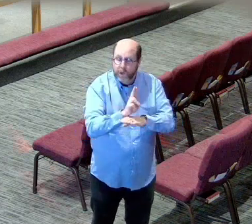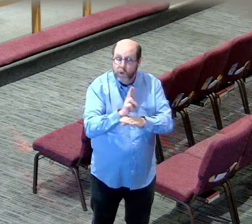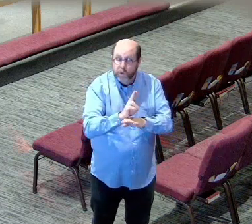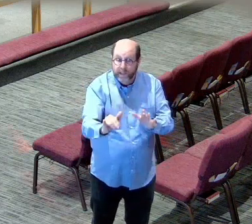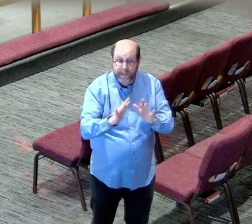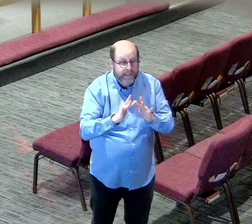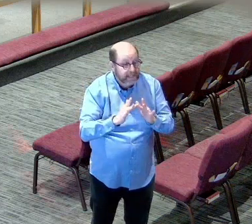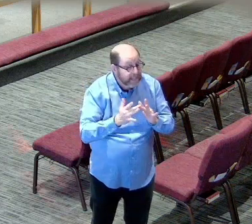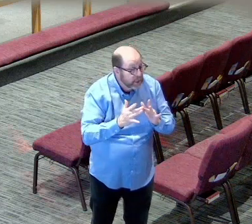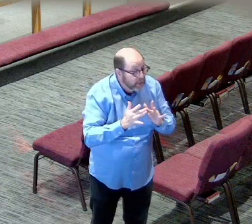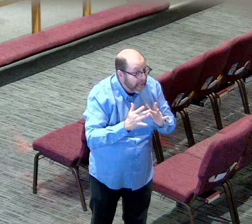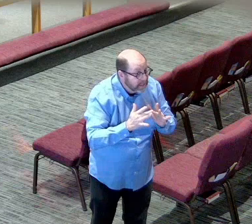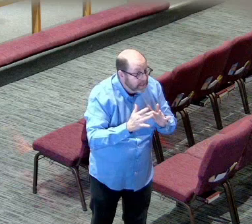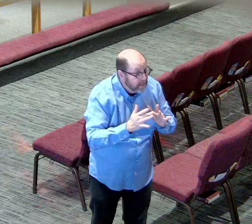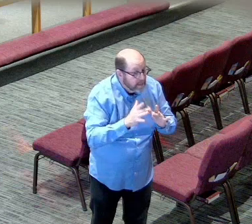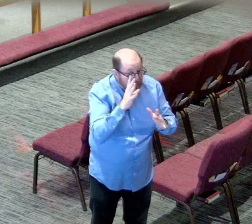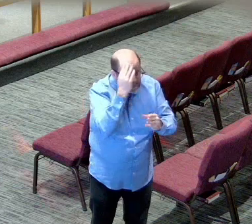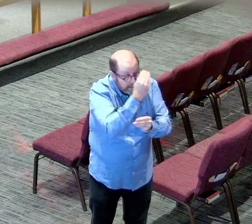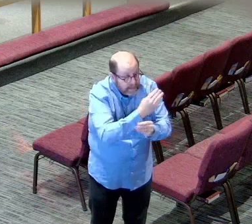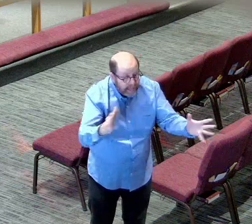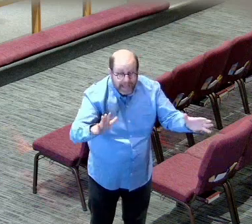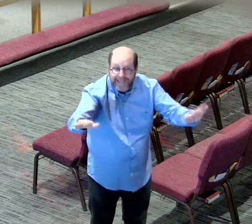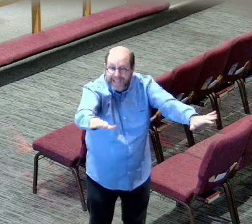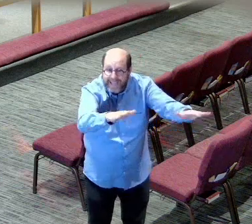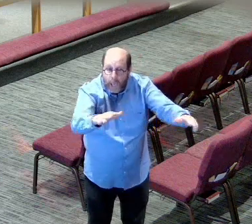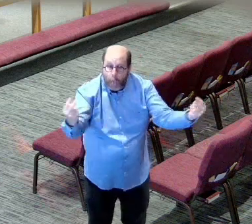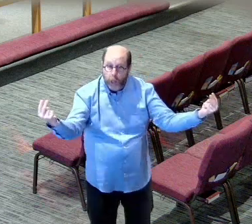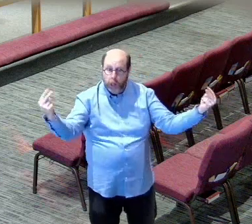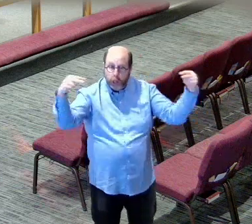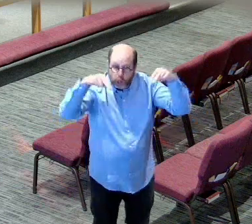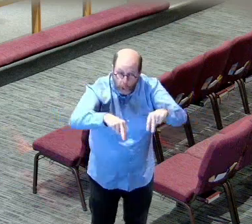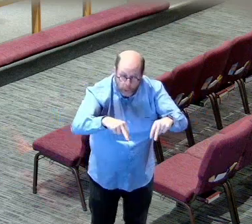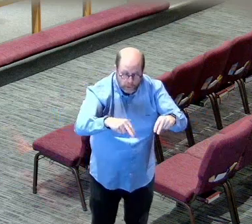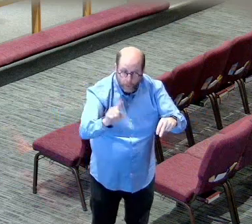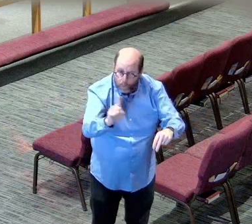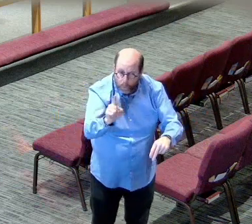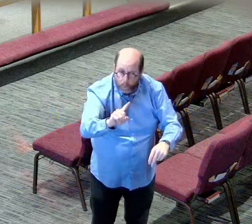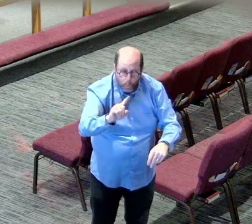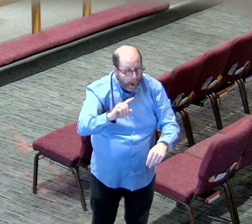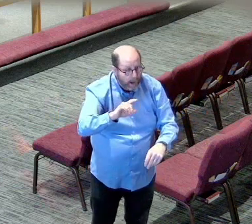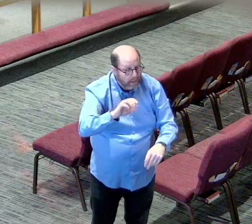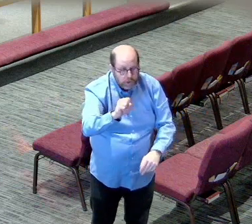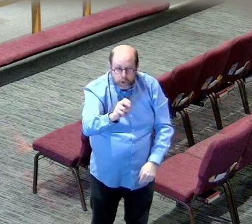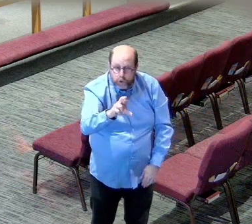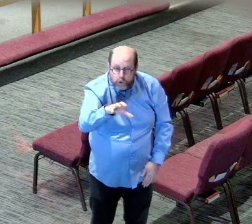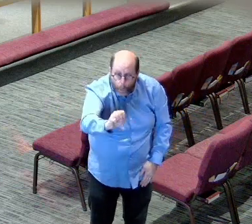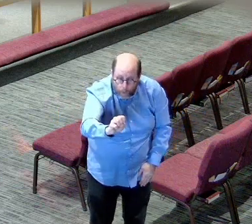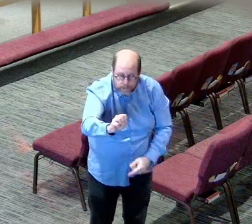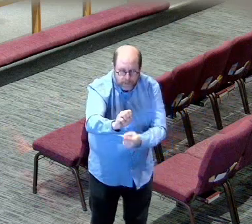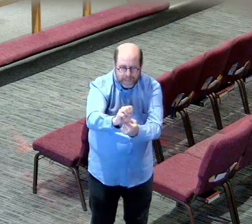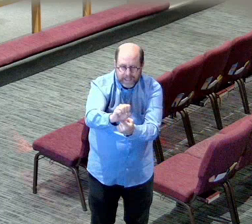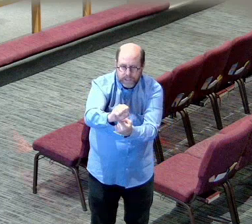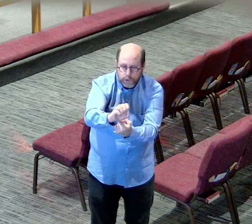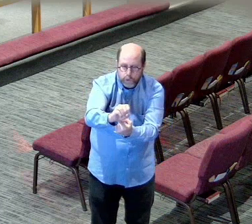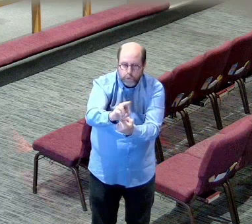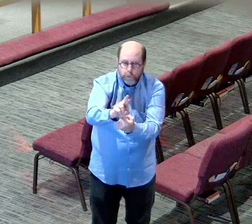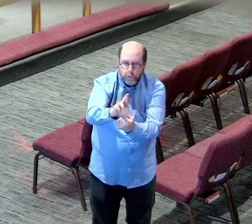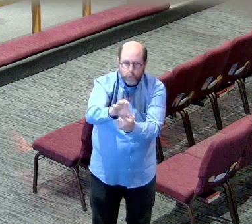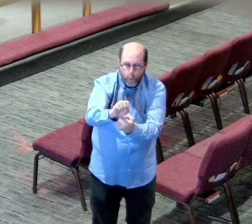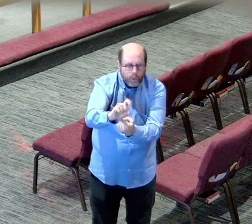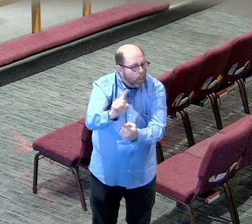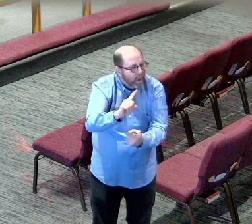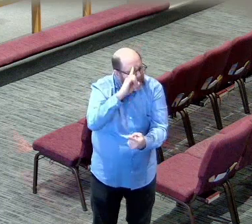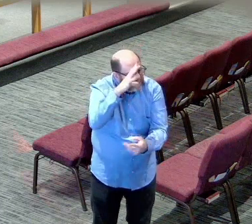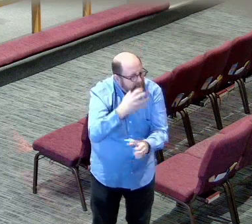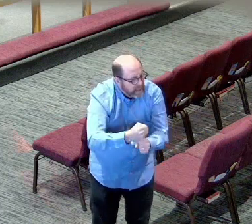internet. He said, let's get back to the source. And the source of faith, and therefore